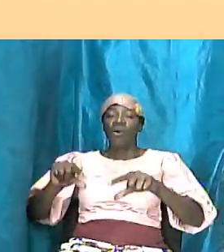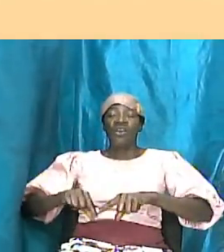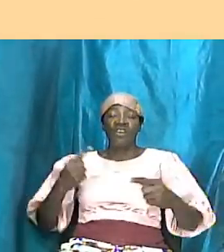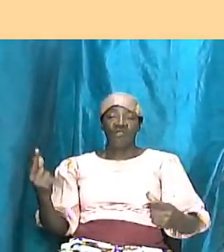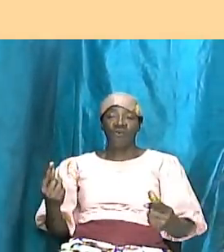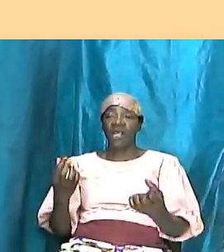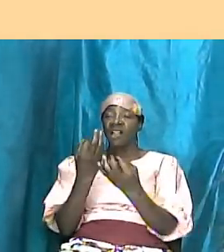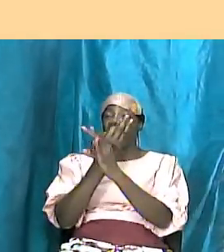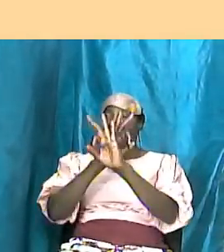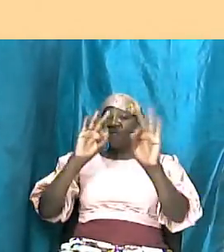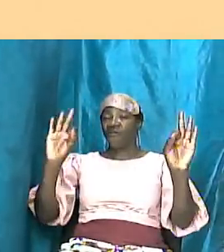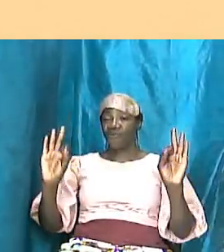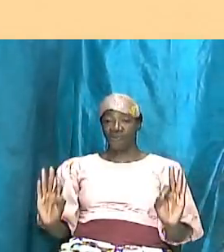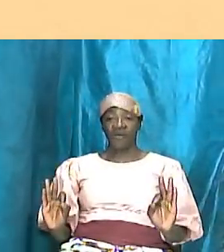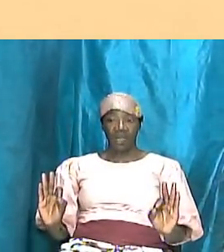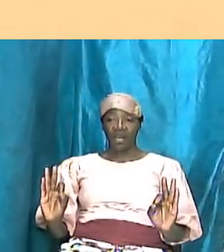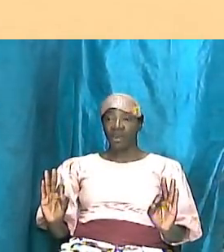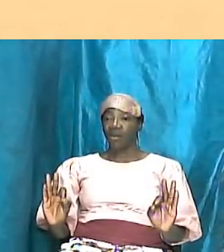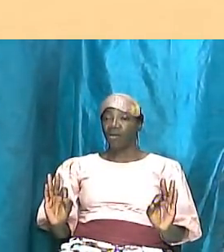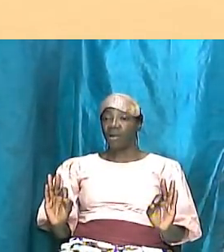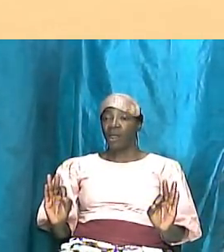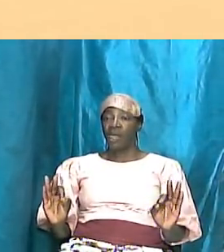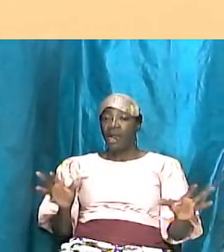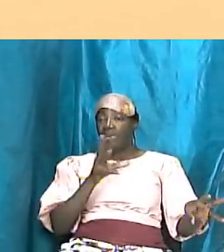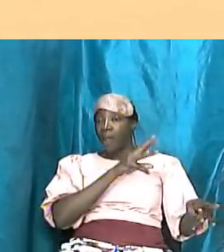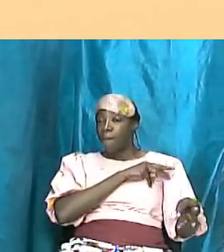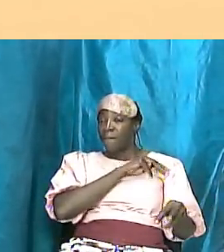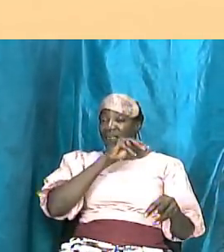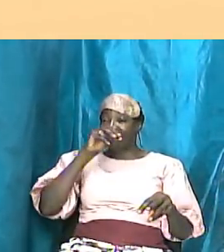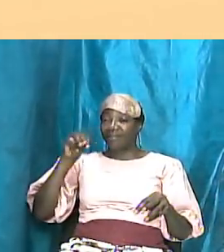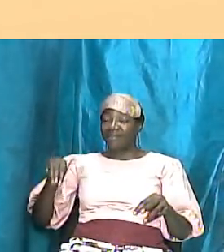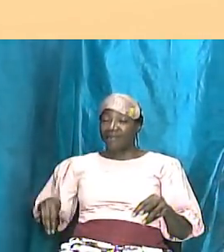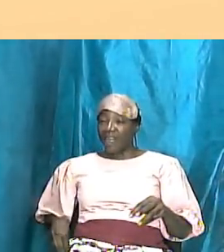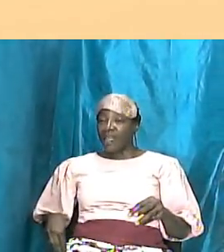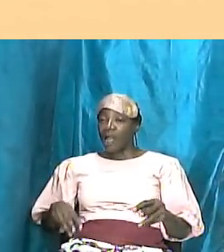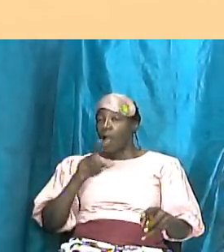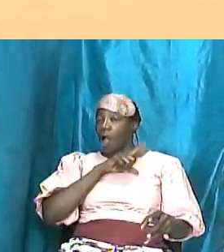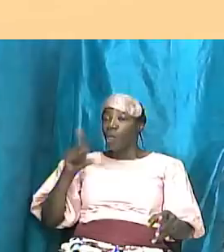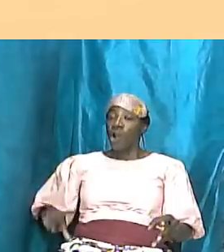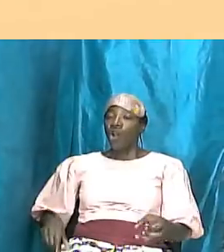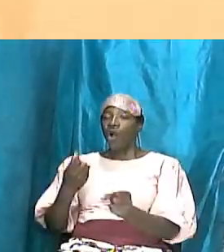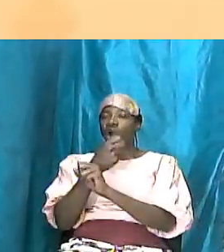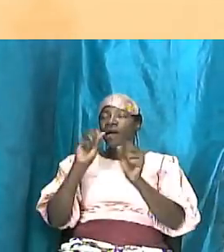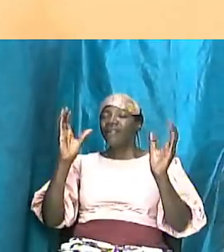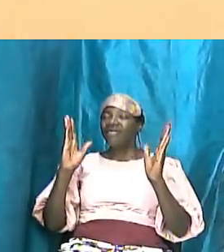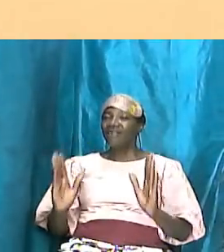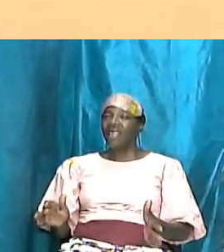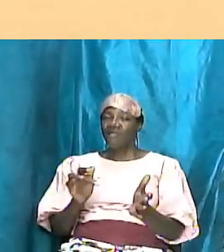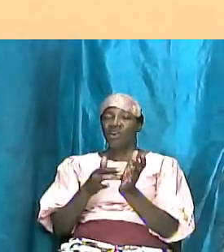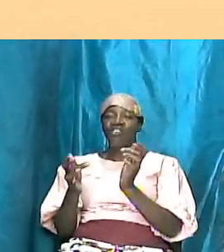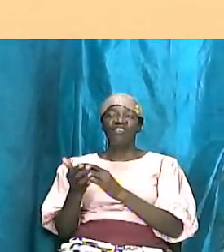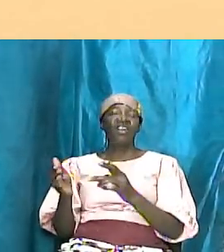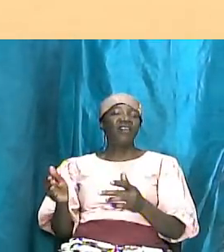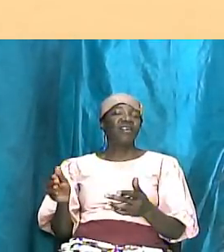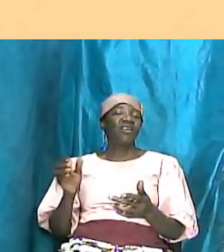the great Messiah, our Lord and Savior, Jesus Christ. It is now that we know, looking back,